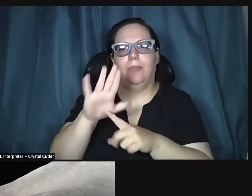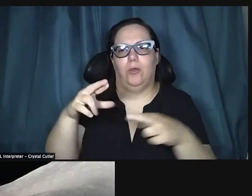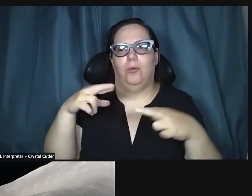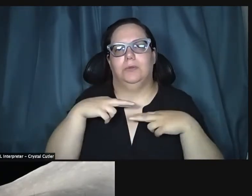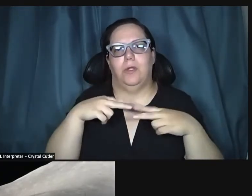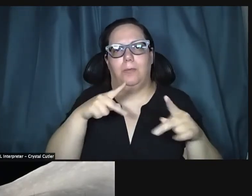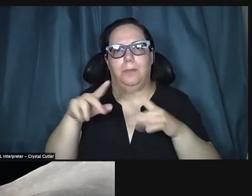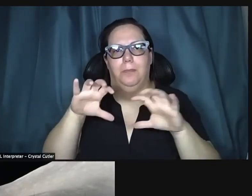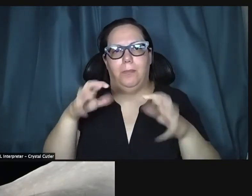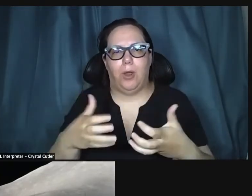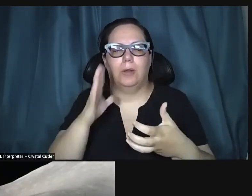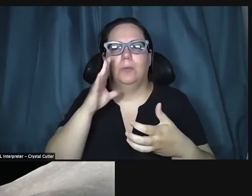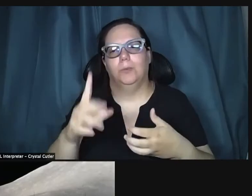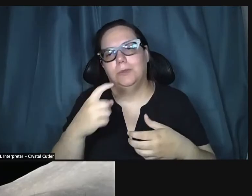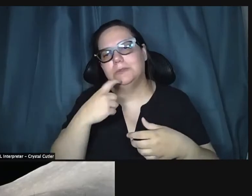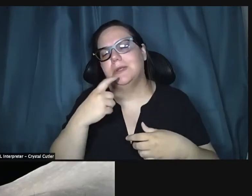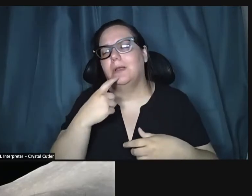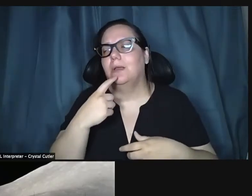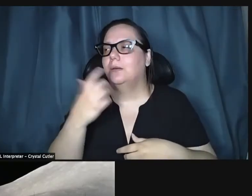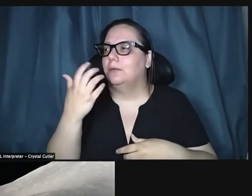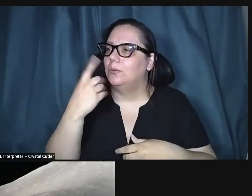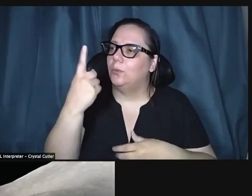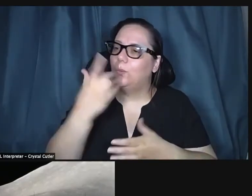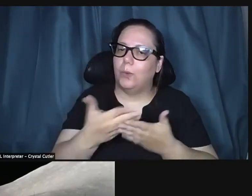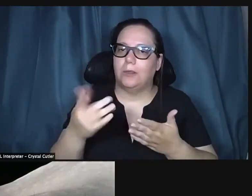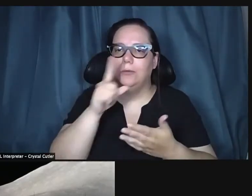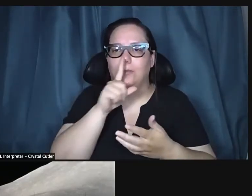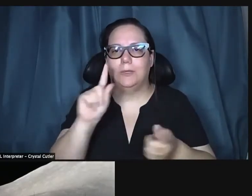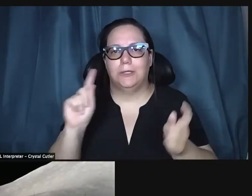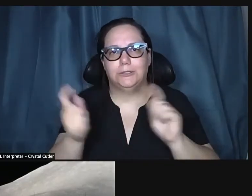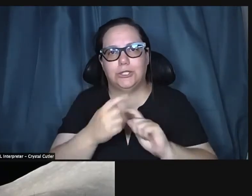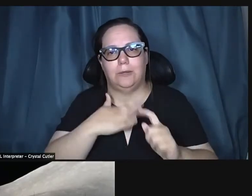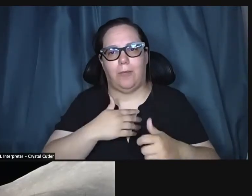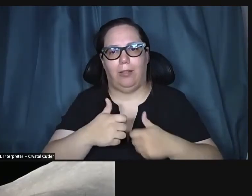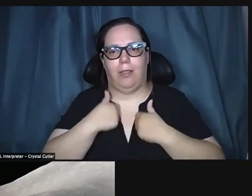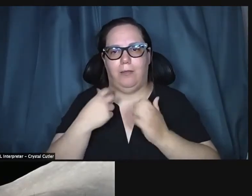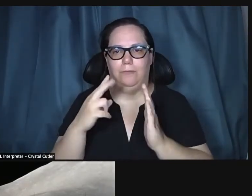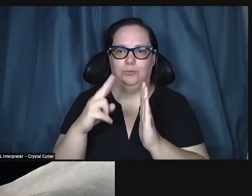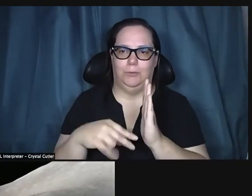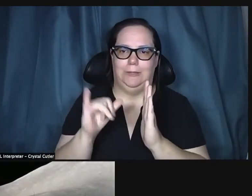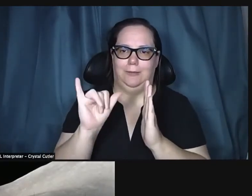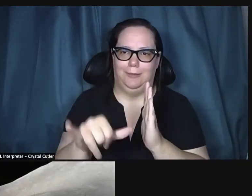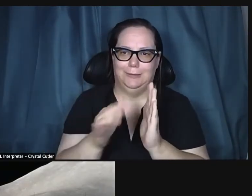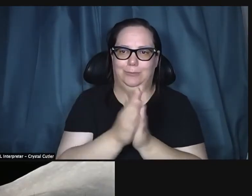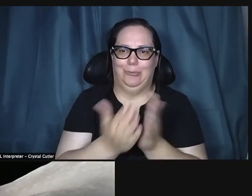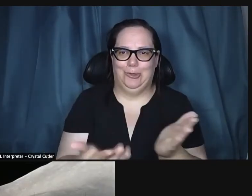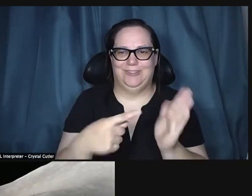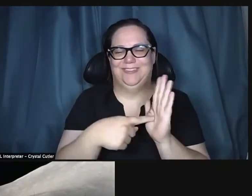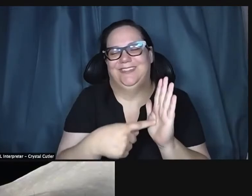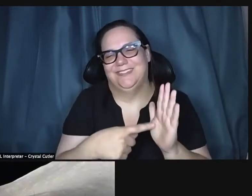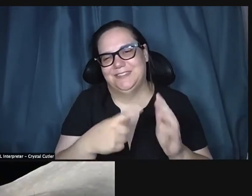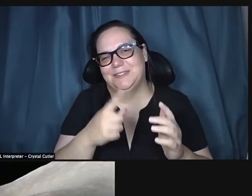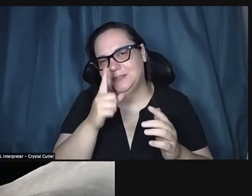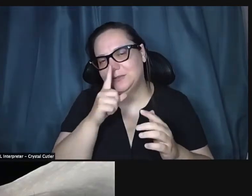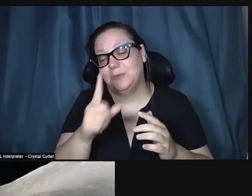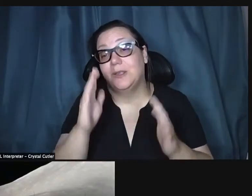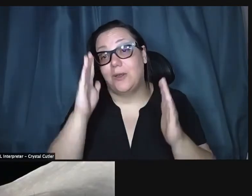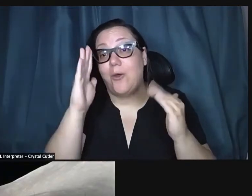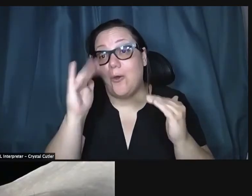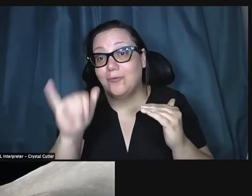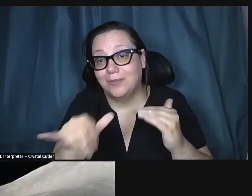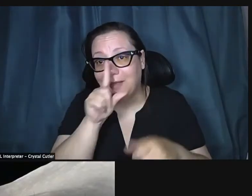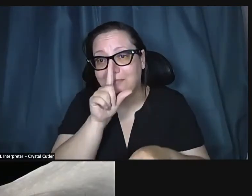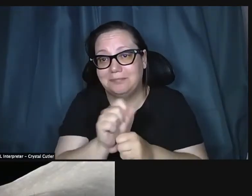say, one of the things that really changed my life was reading this book. And so I hope that's the case, right?